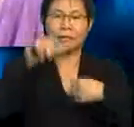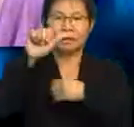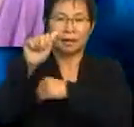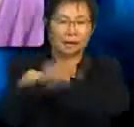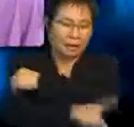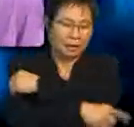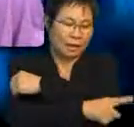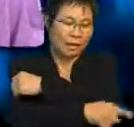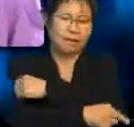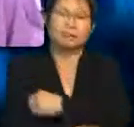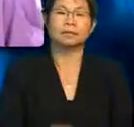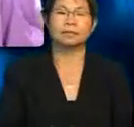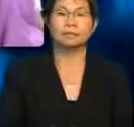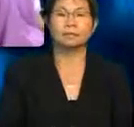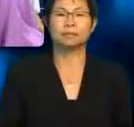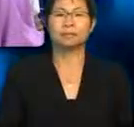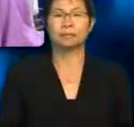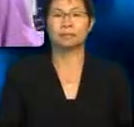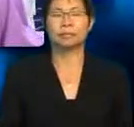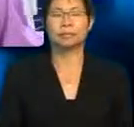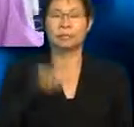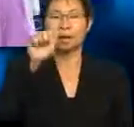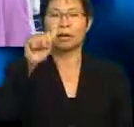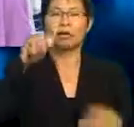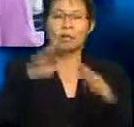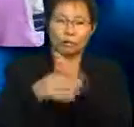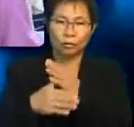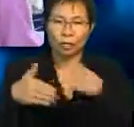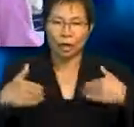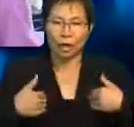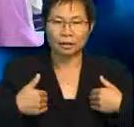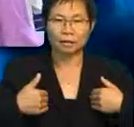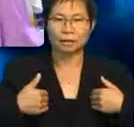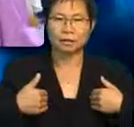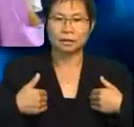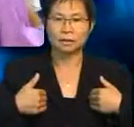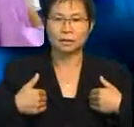A fish has a tail. Yes.